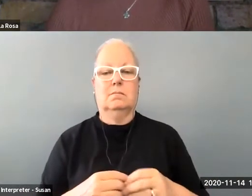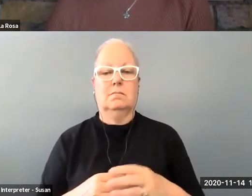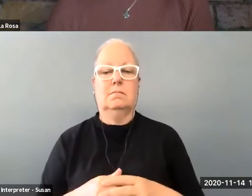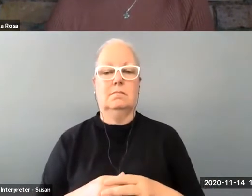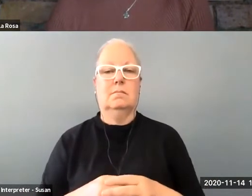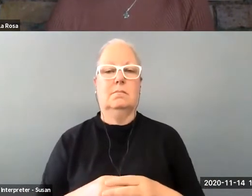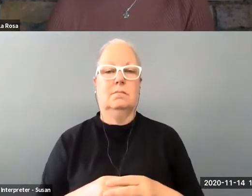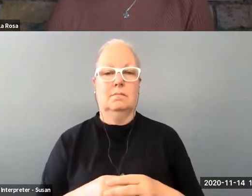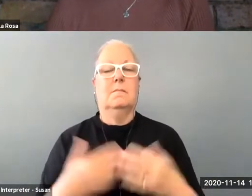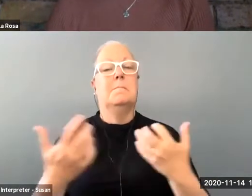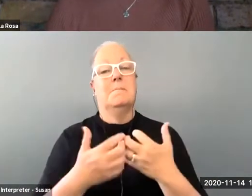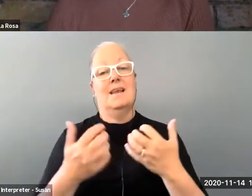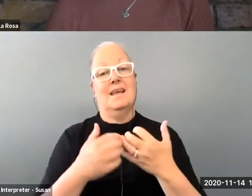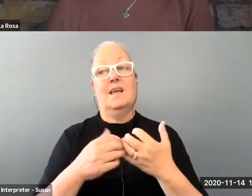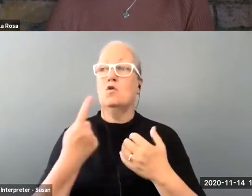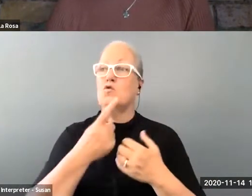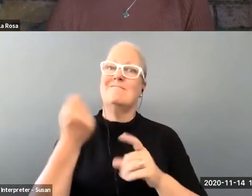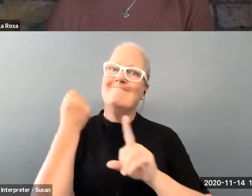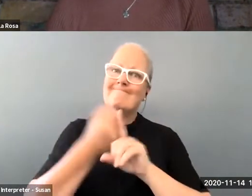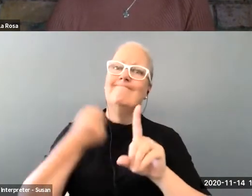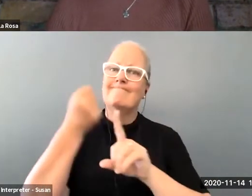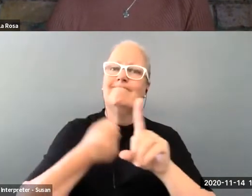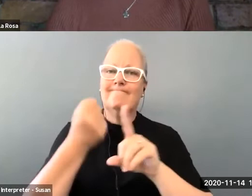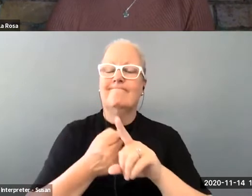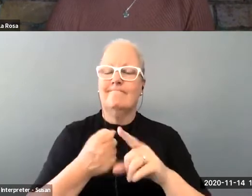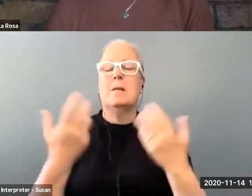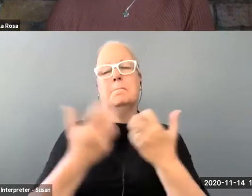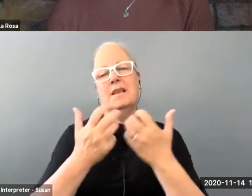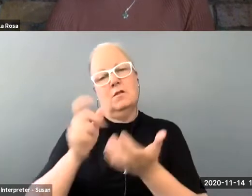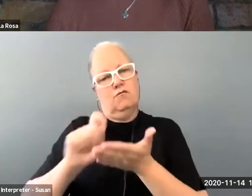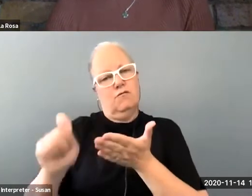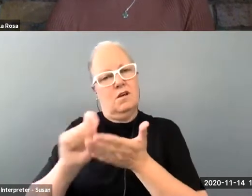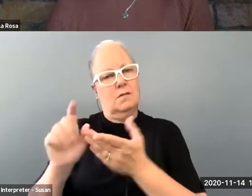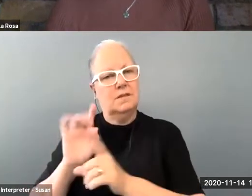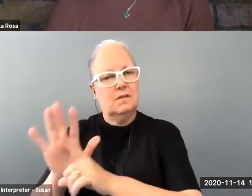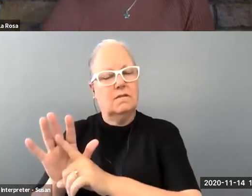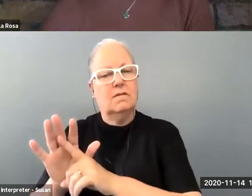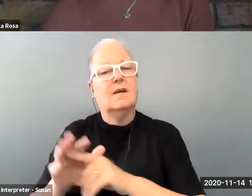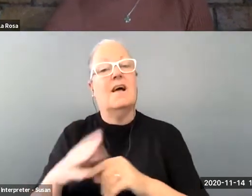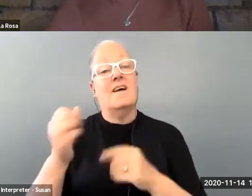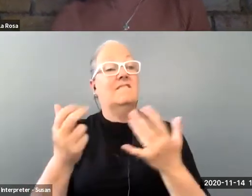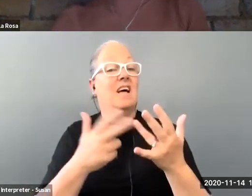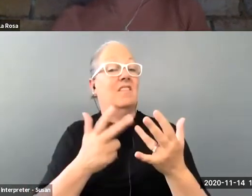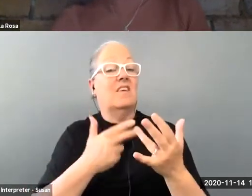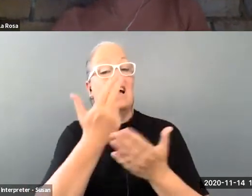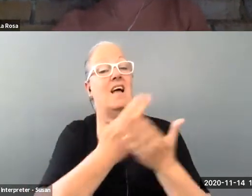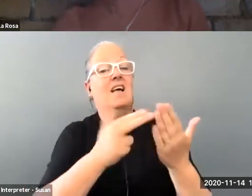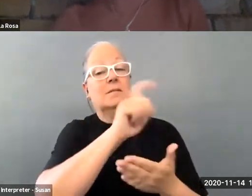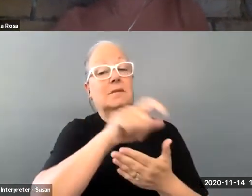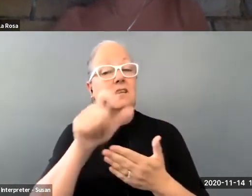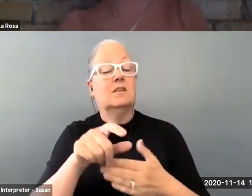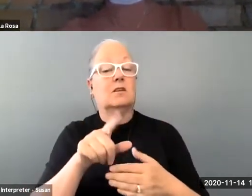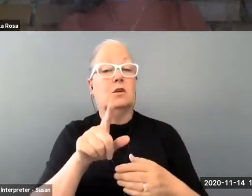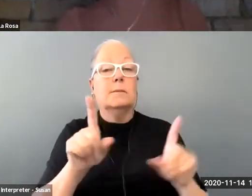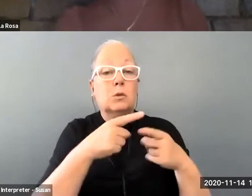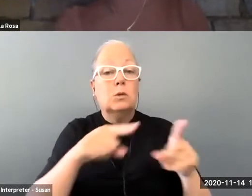A lot of the activists that I admire are writers and other kinds of artists, as Laura was saying, musicians